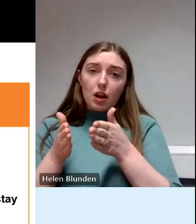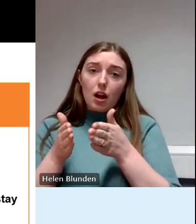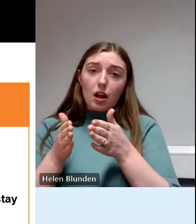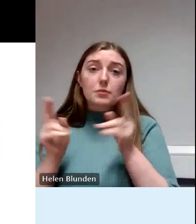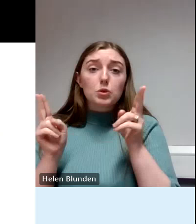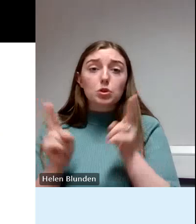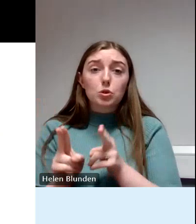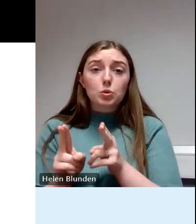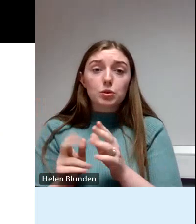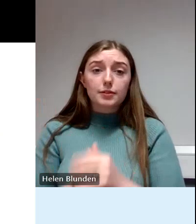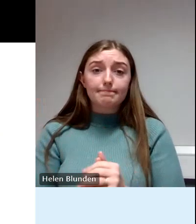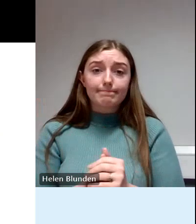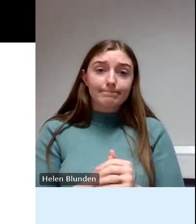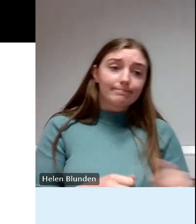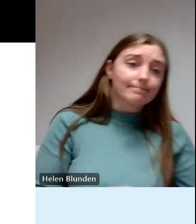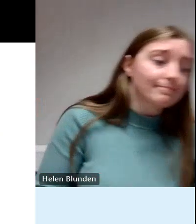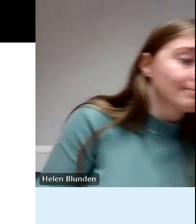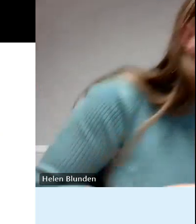services.